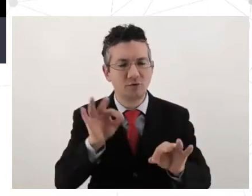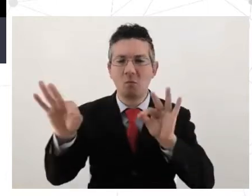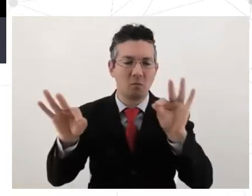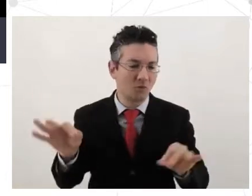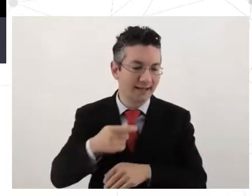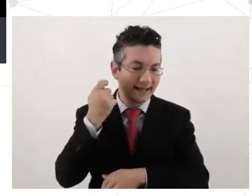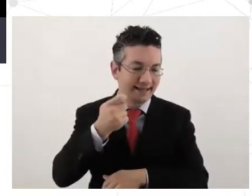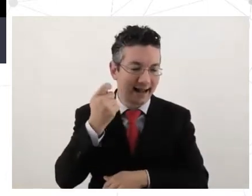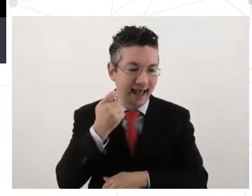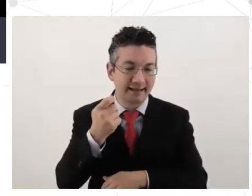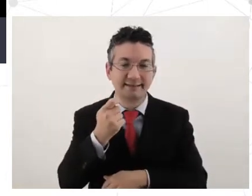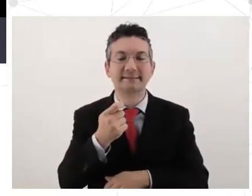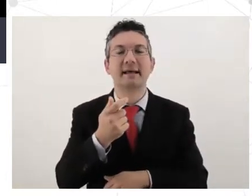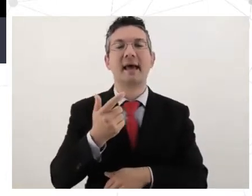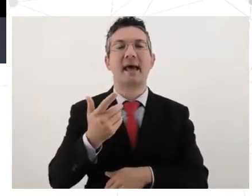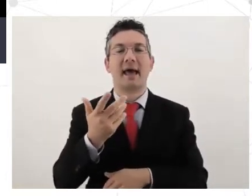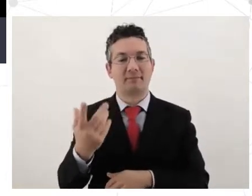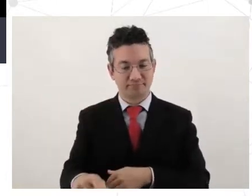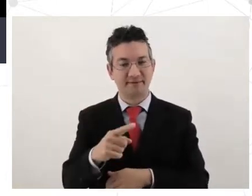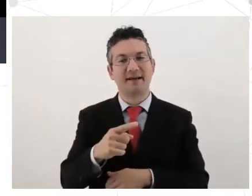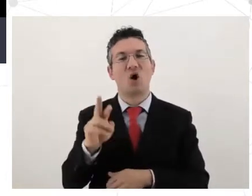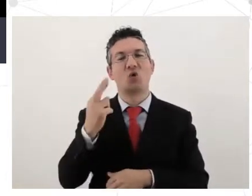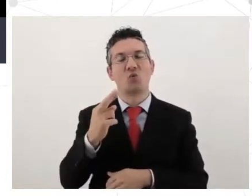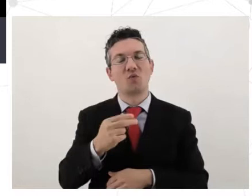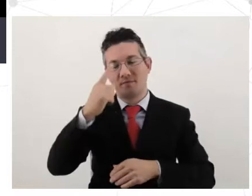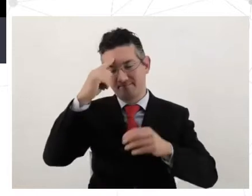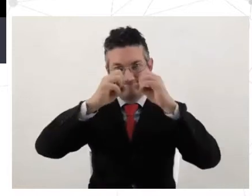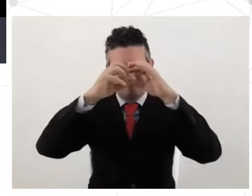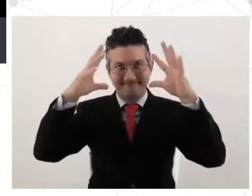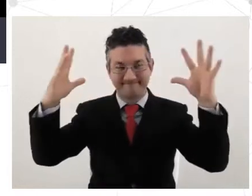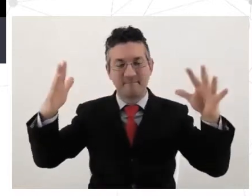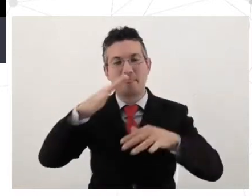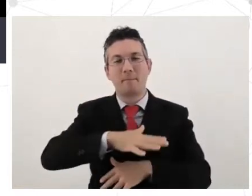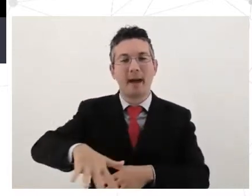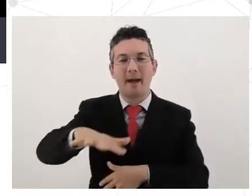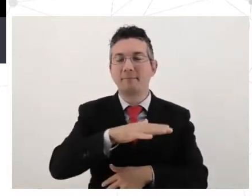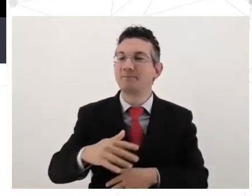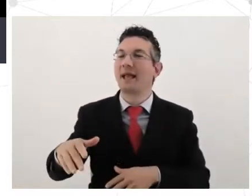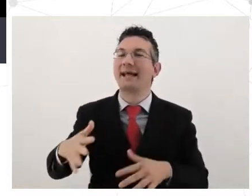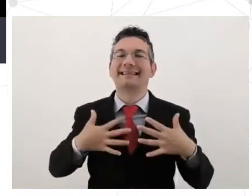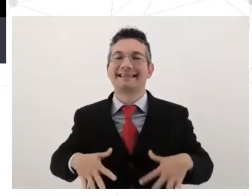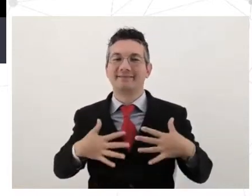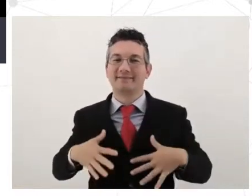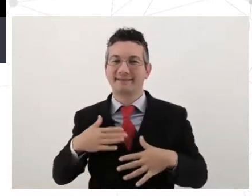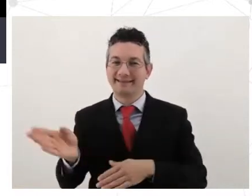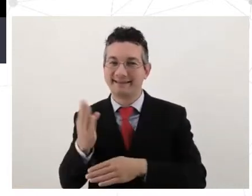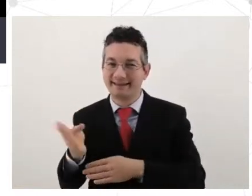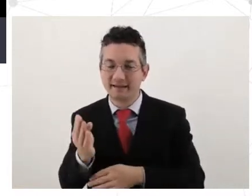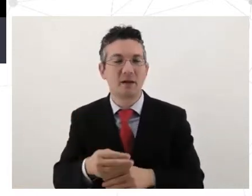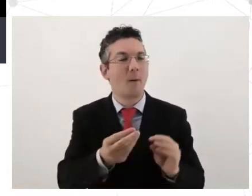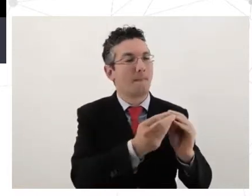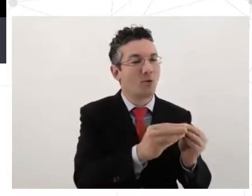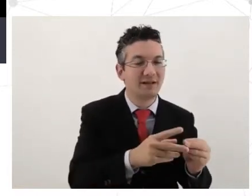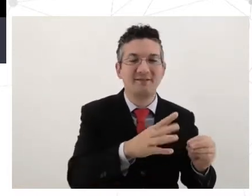because goes we are right. keep hearing the bell sound, which means we have to keep walking in this direction to get to the farm.